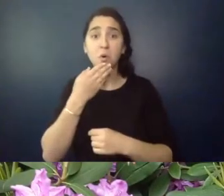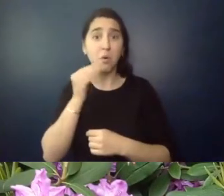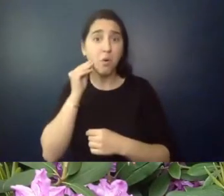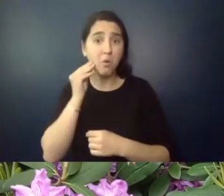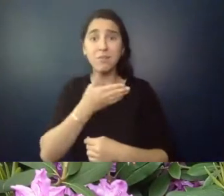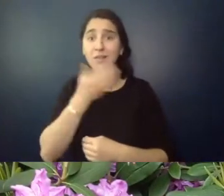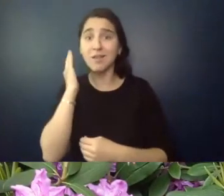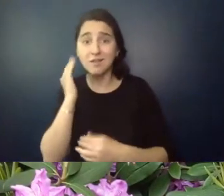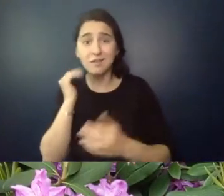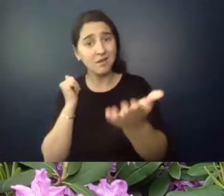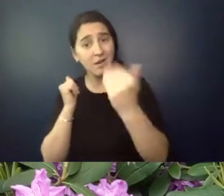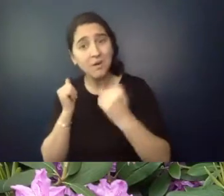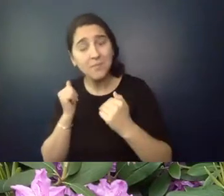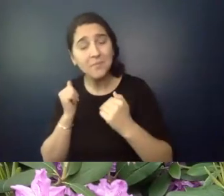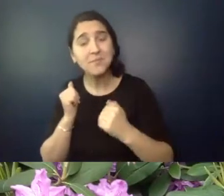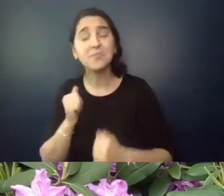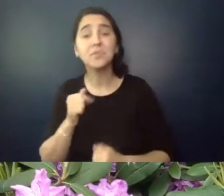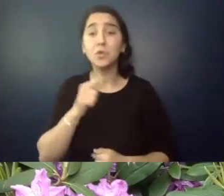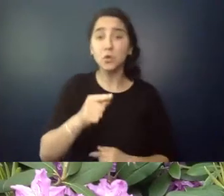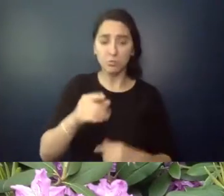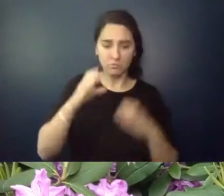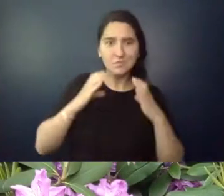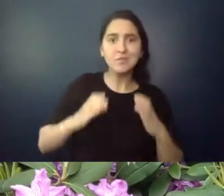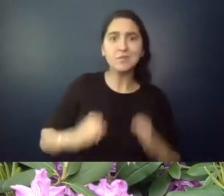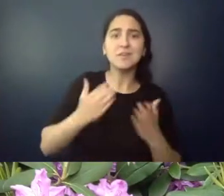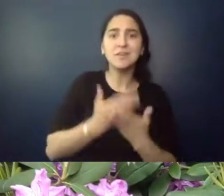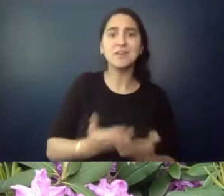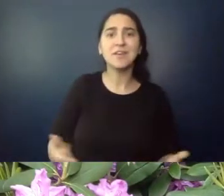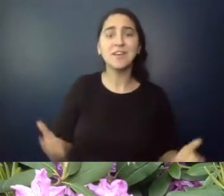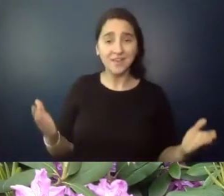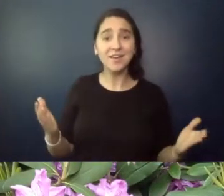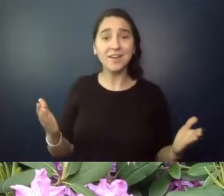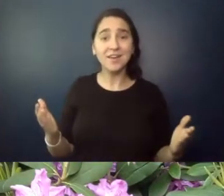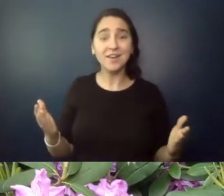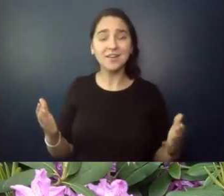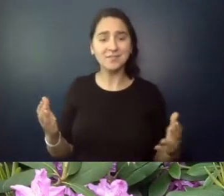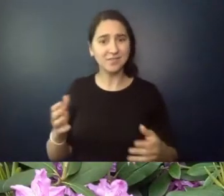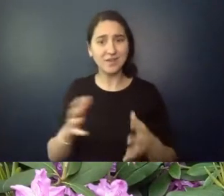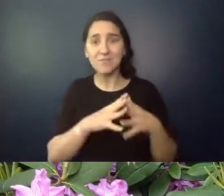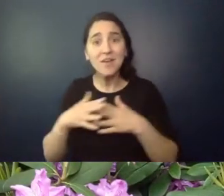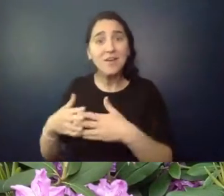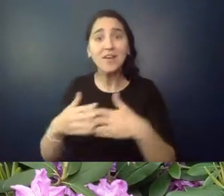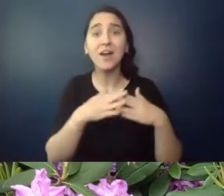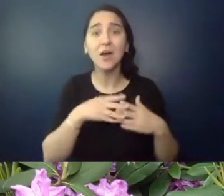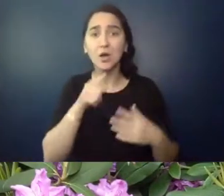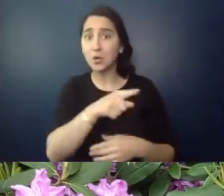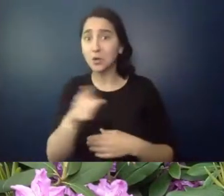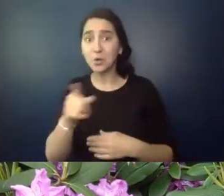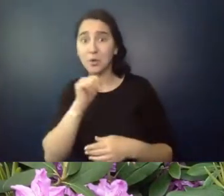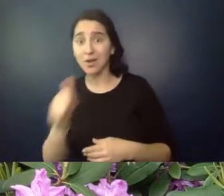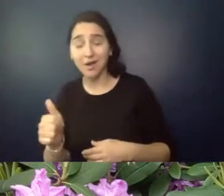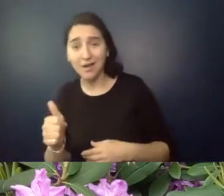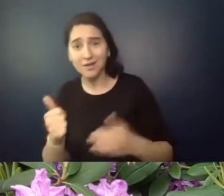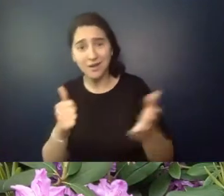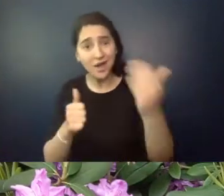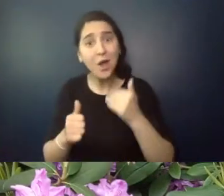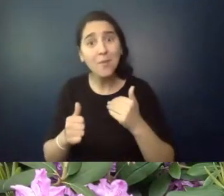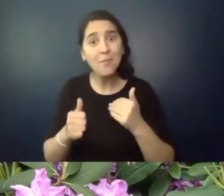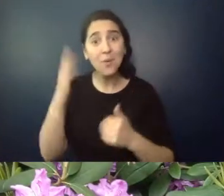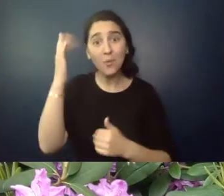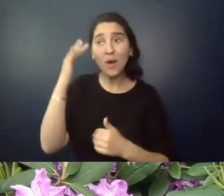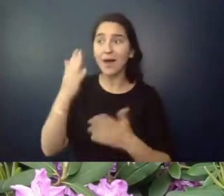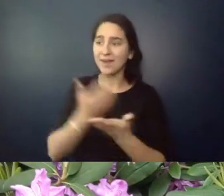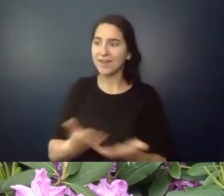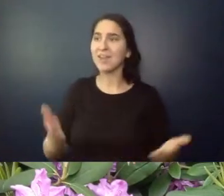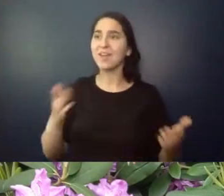Come, you who are citizens of this land, and you who are not, because here you are citizens in the realm of